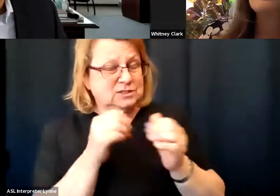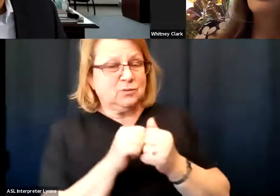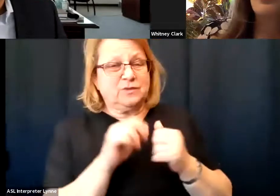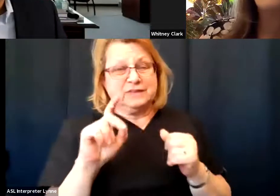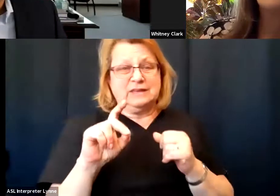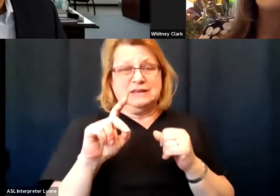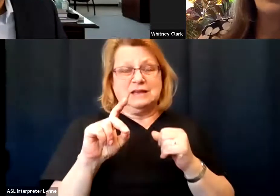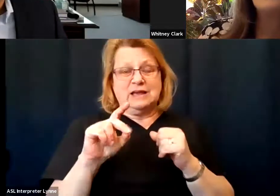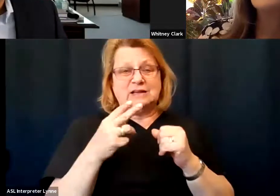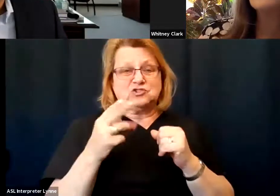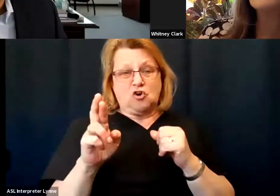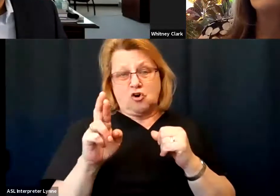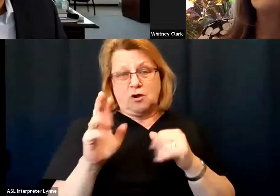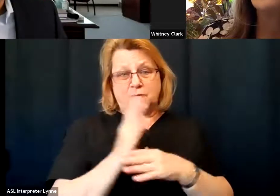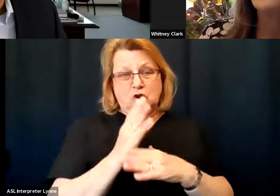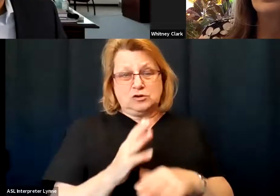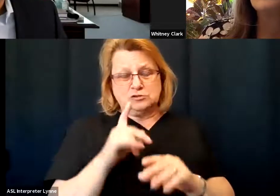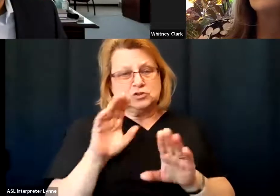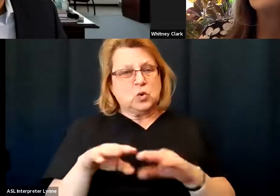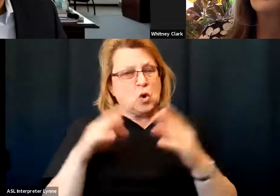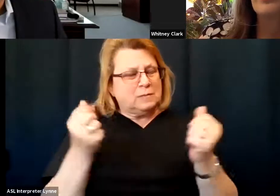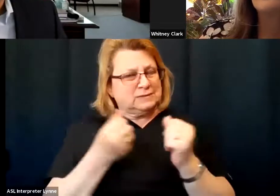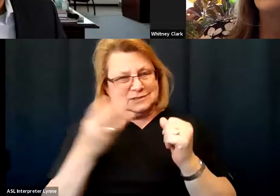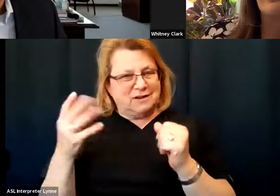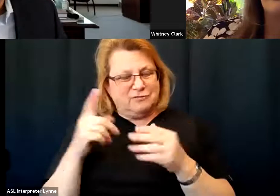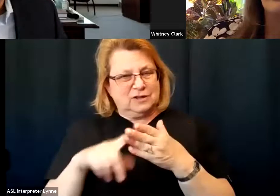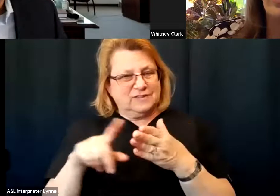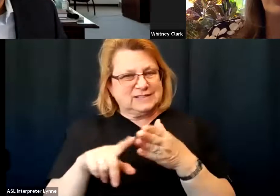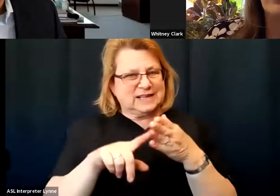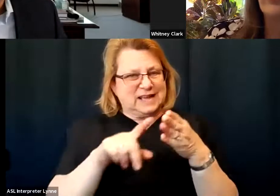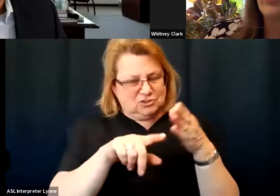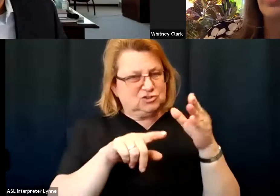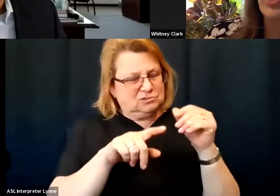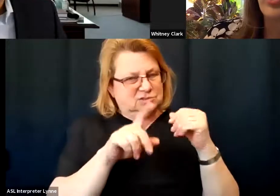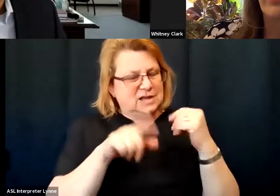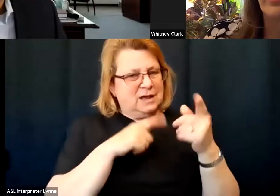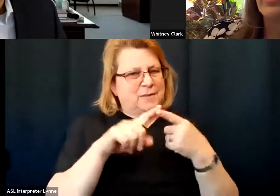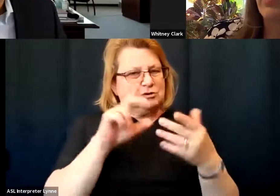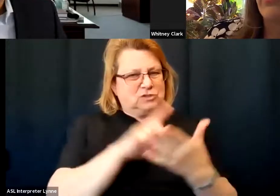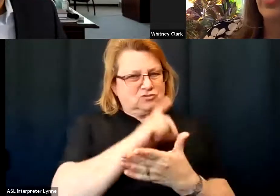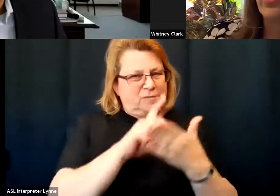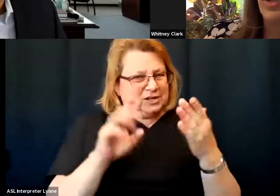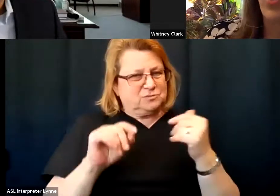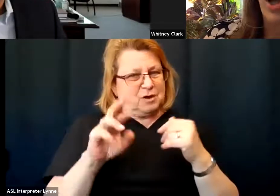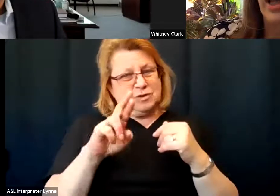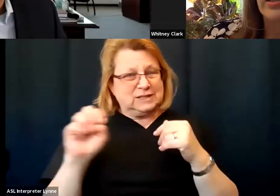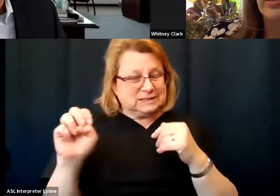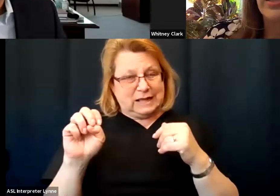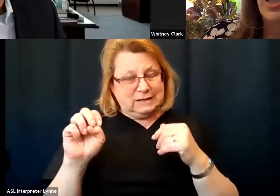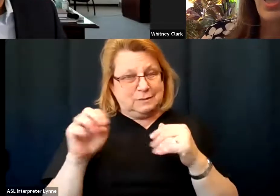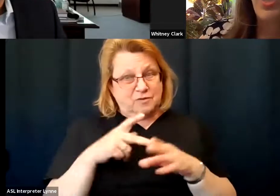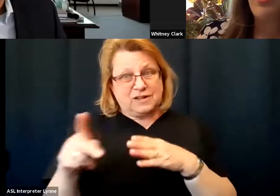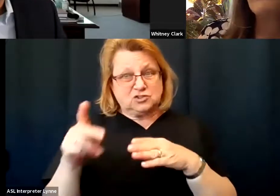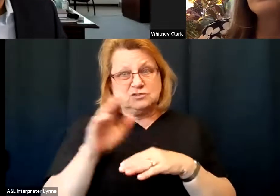partners to open a series of investigations tied to the allegations of discrimination by real estate professionals on Long